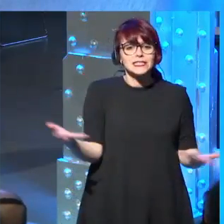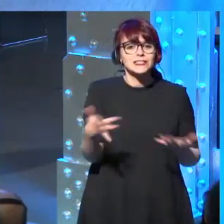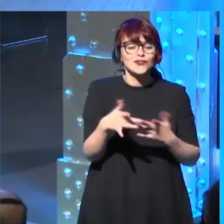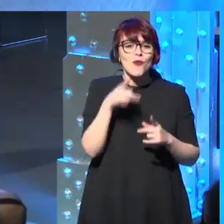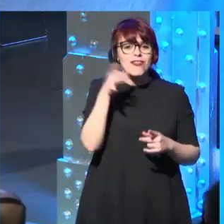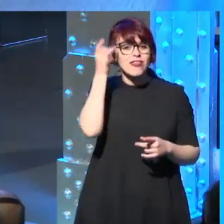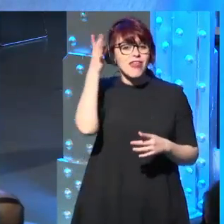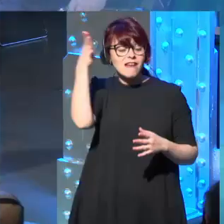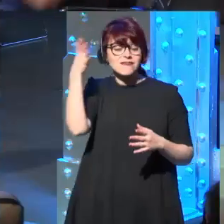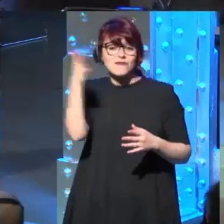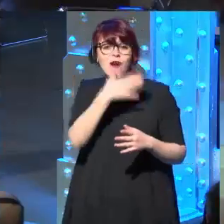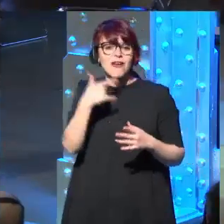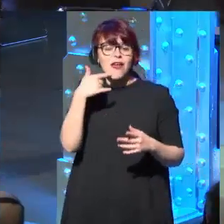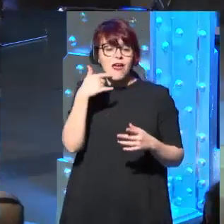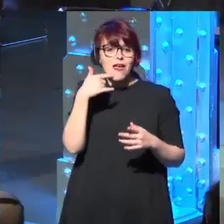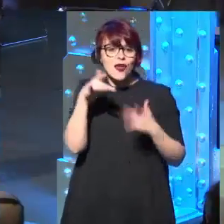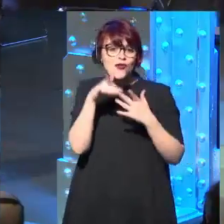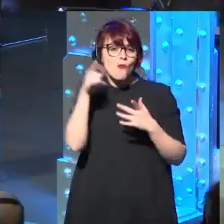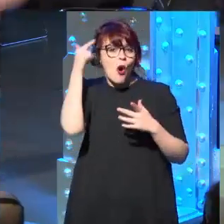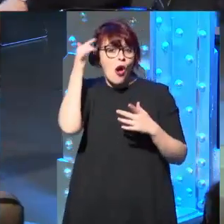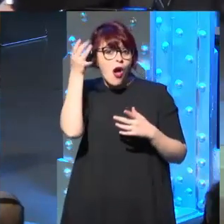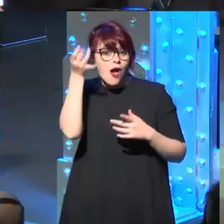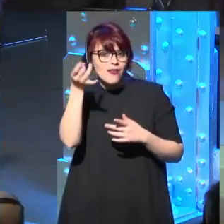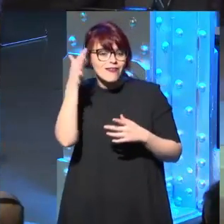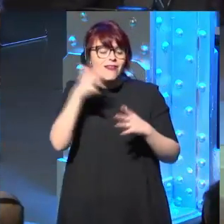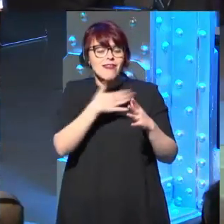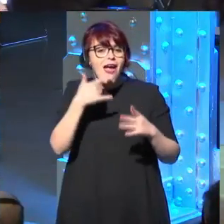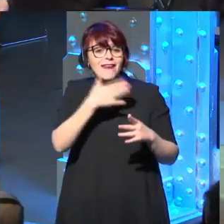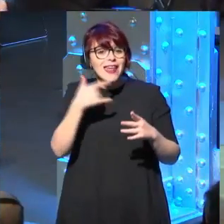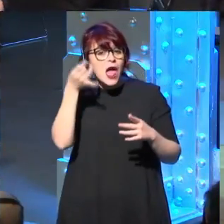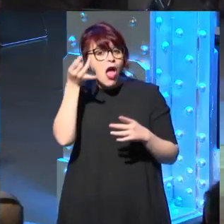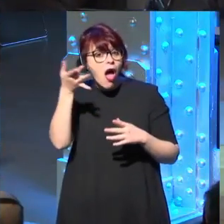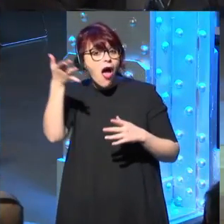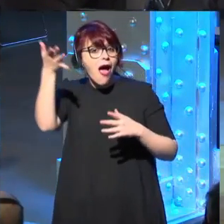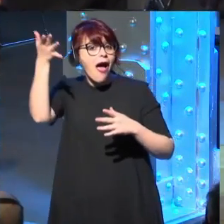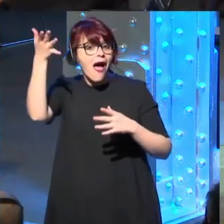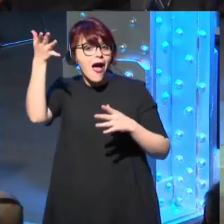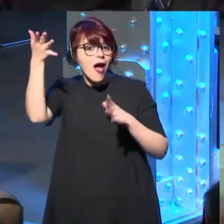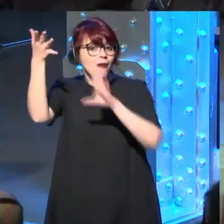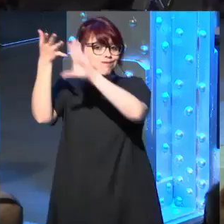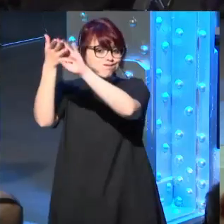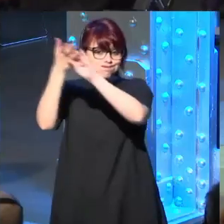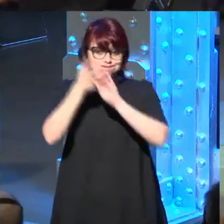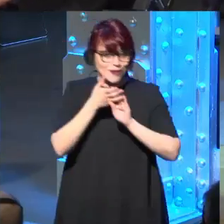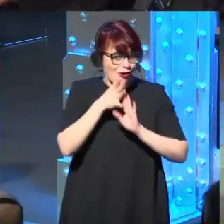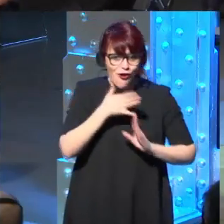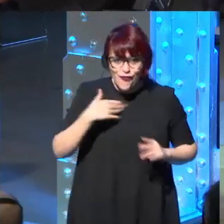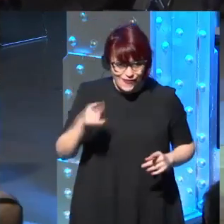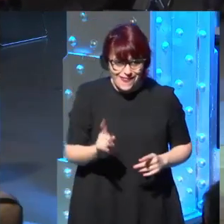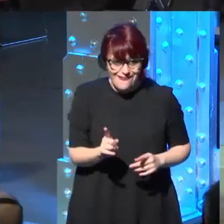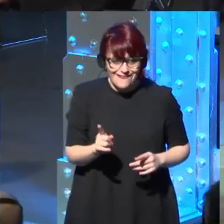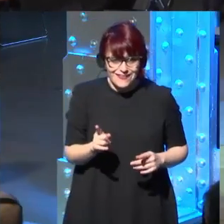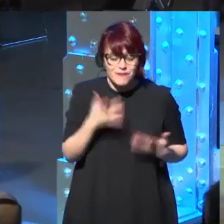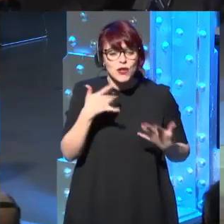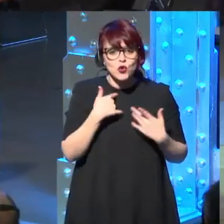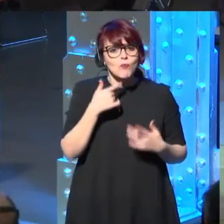well. So I'm a proud son of a